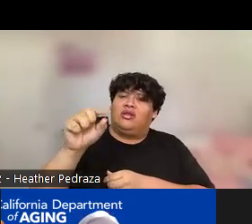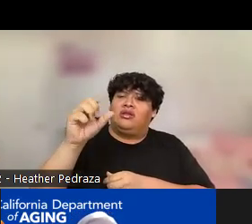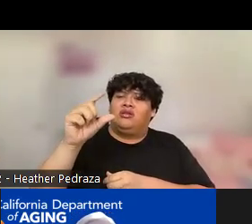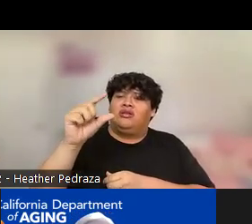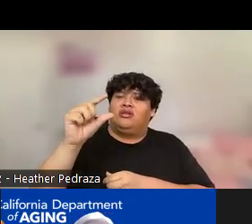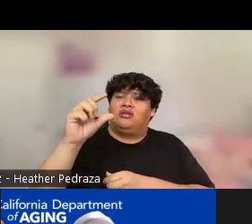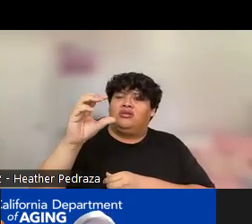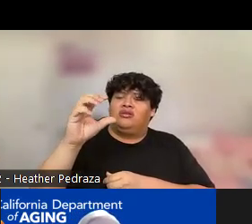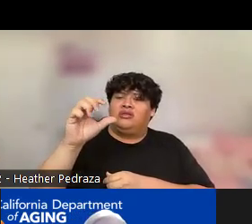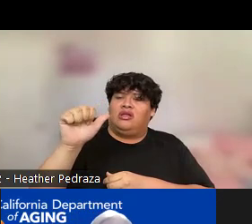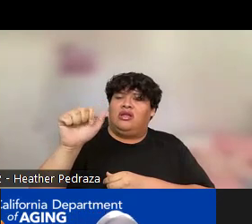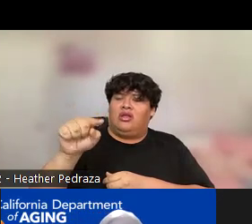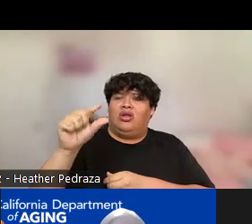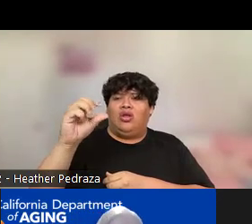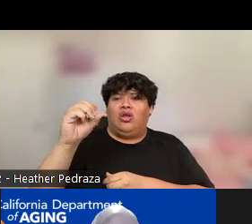aging.ca.gov.